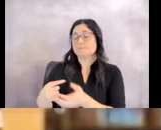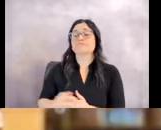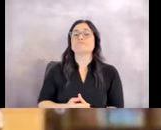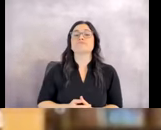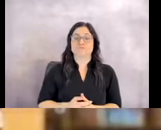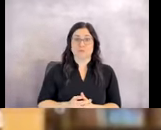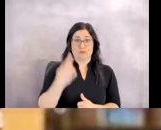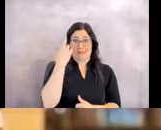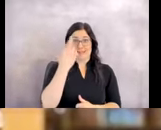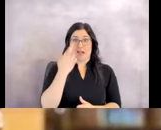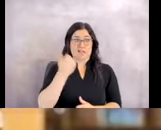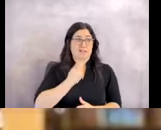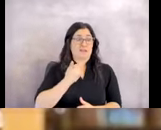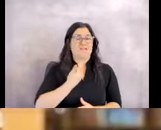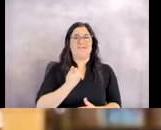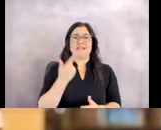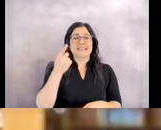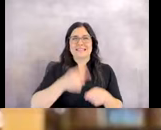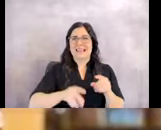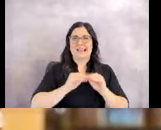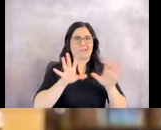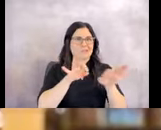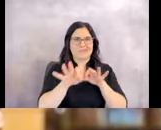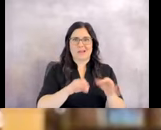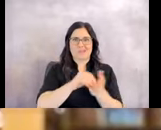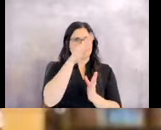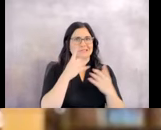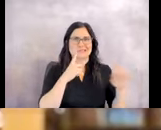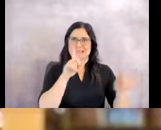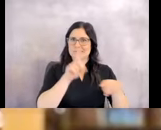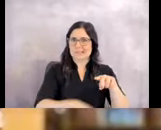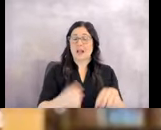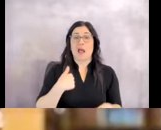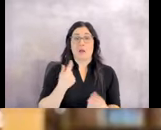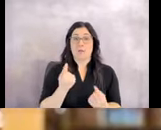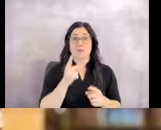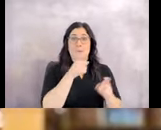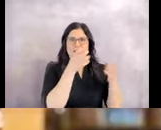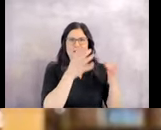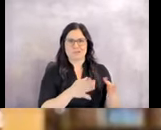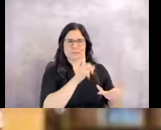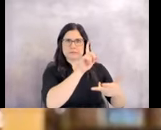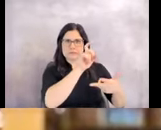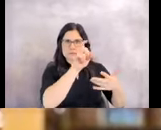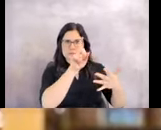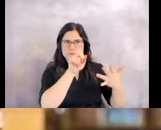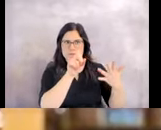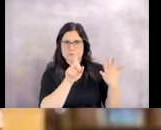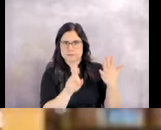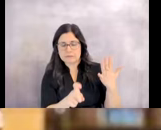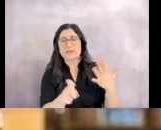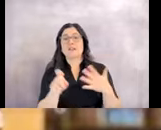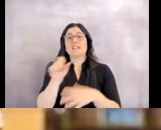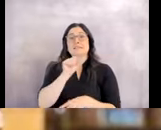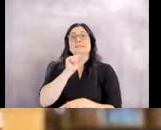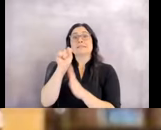that nobody can clearly define student success, because I asked a couple of managers and administrators. I looked on the state